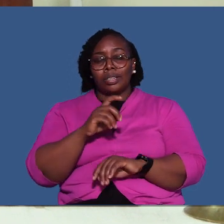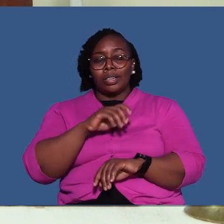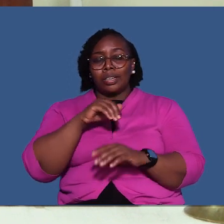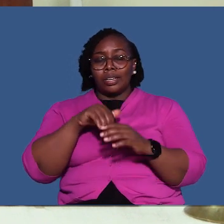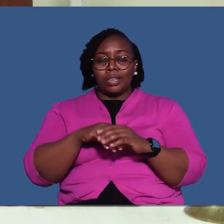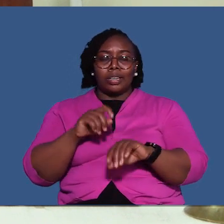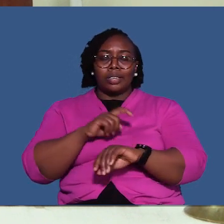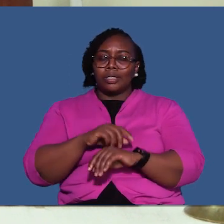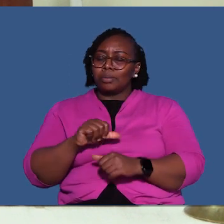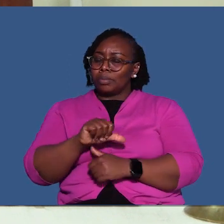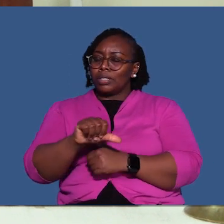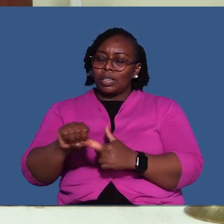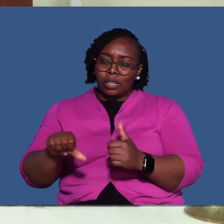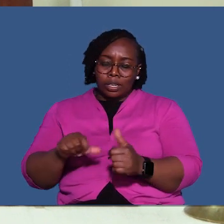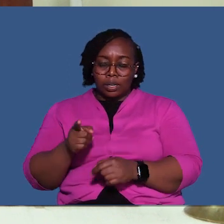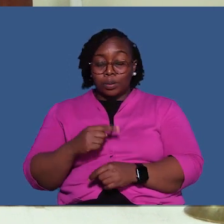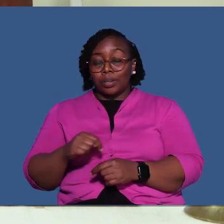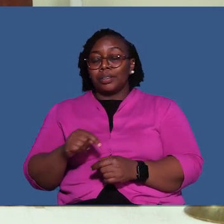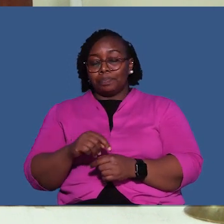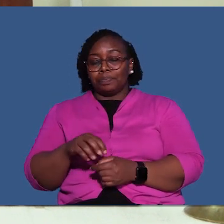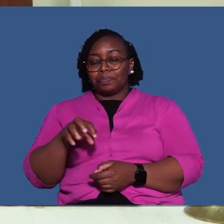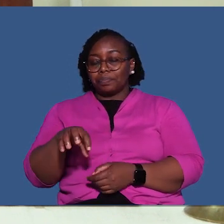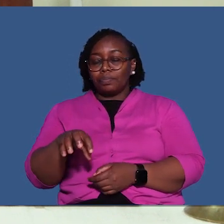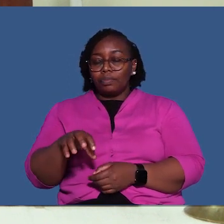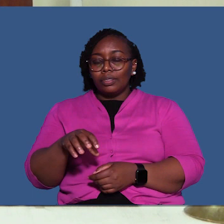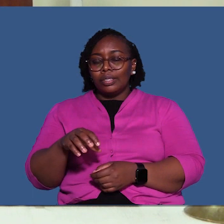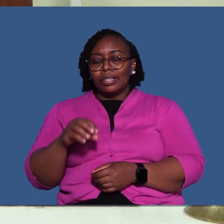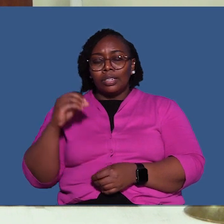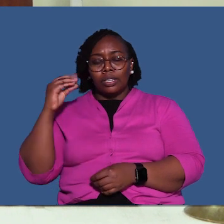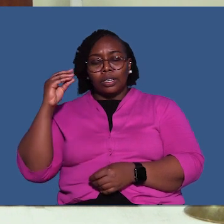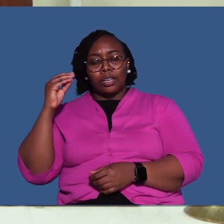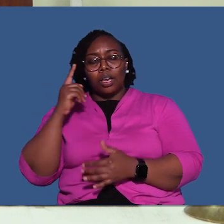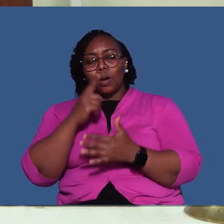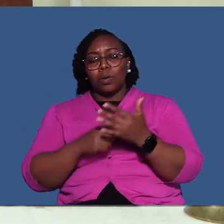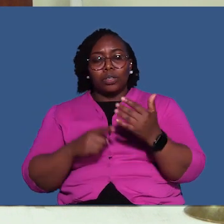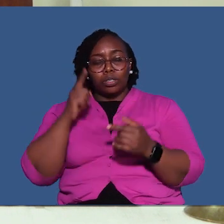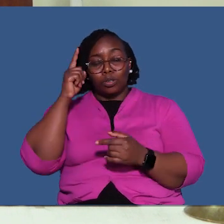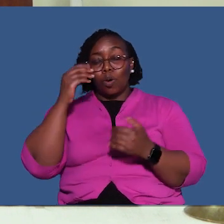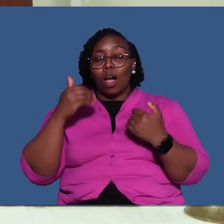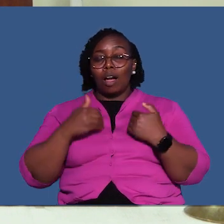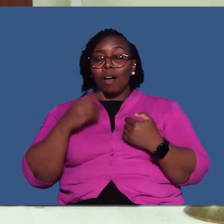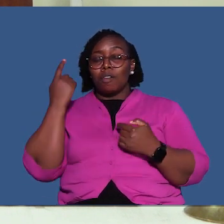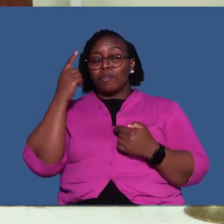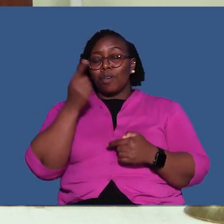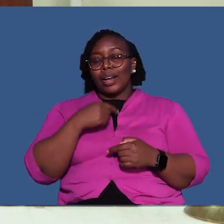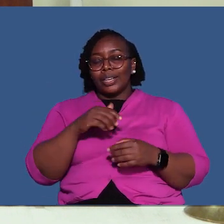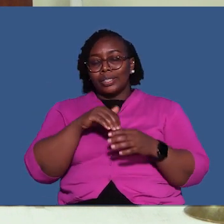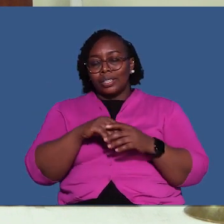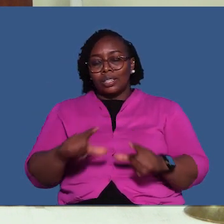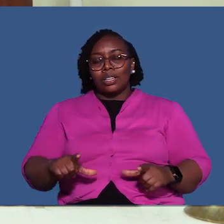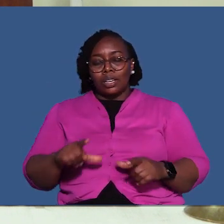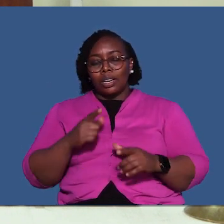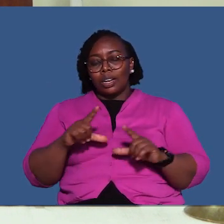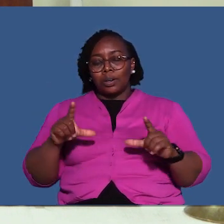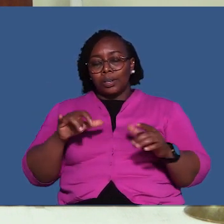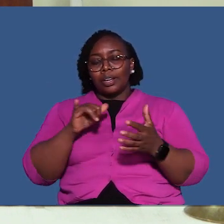circumstances around us and hear what you have got to say in a language that we can understand. Minister